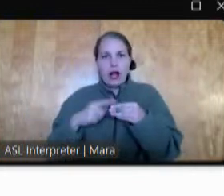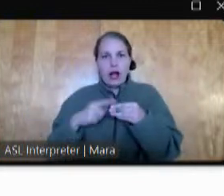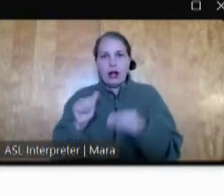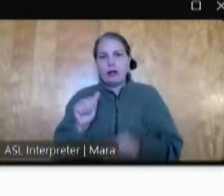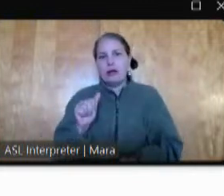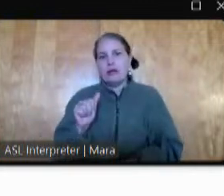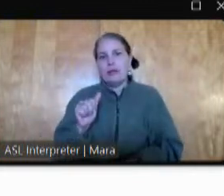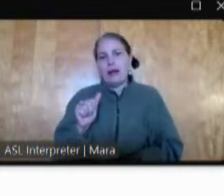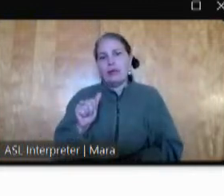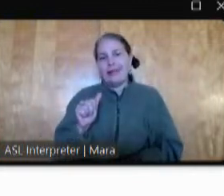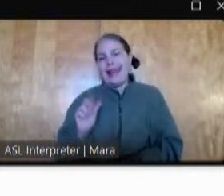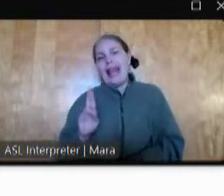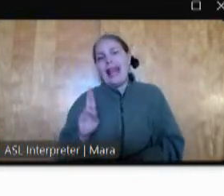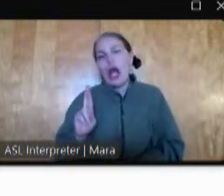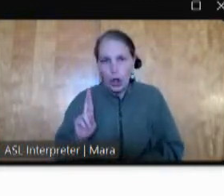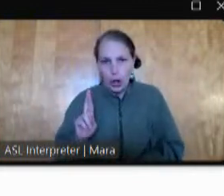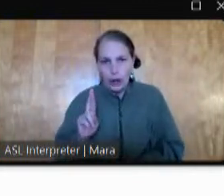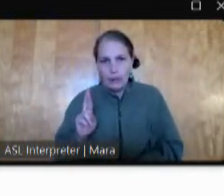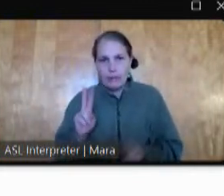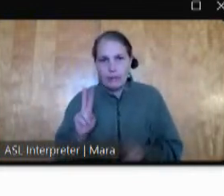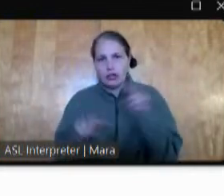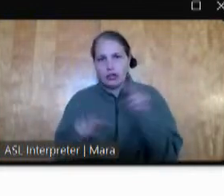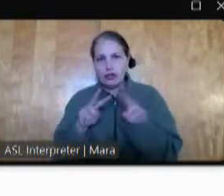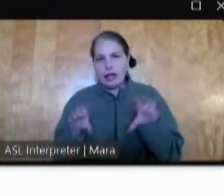areas impacted by Eaton fire.